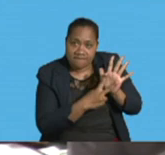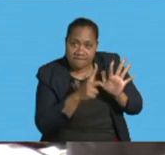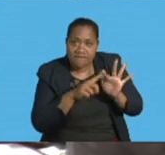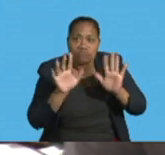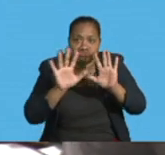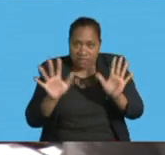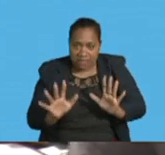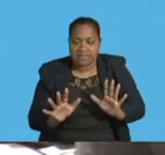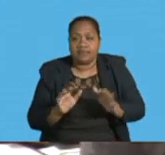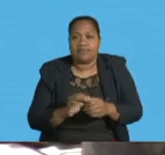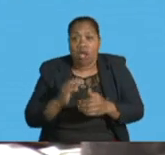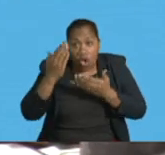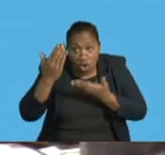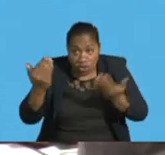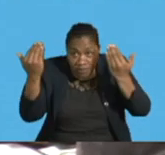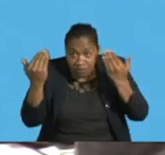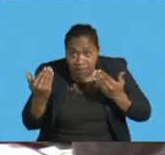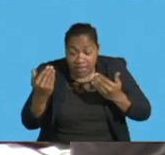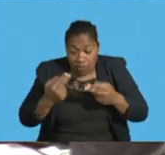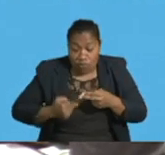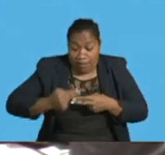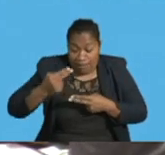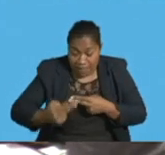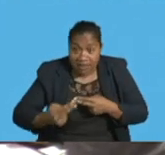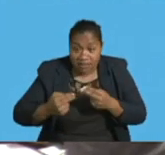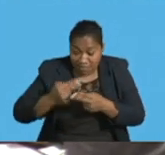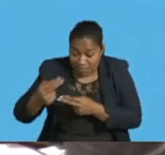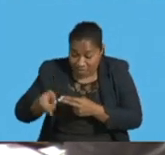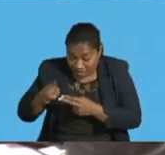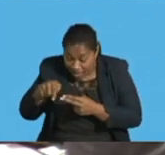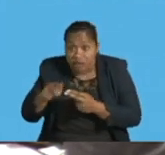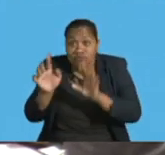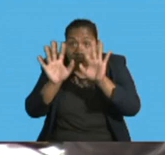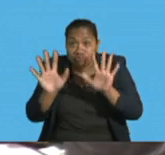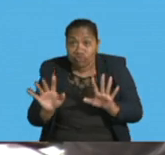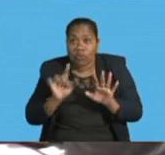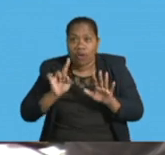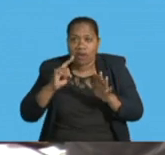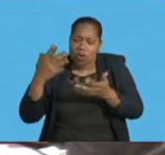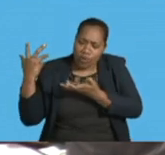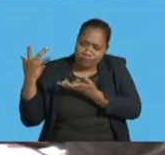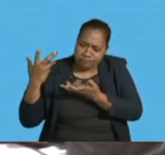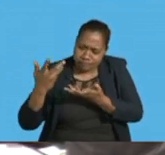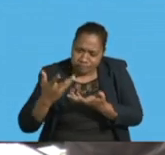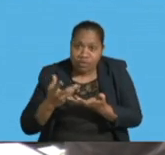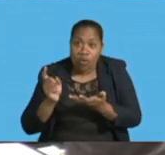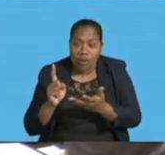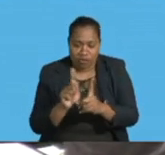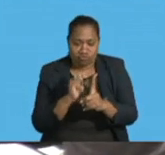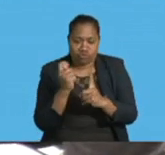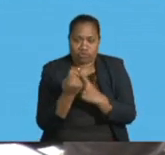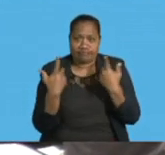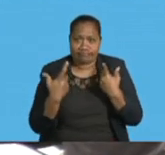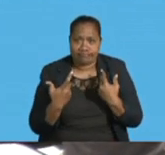Honorable Speaker, the replanting of these trees will also bring back those traditional fruit and medicinal trees that